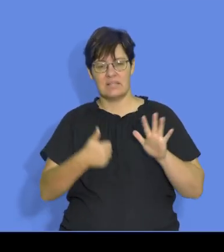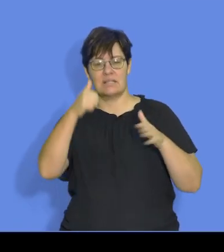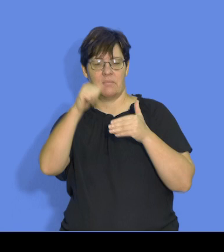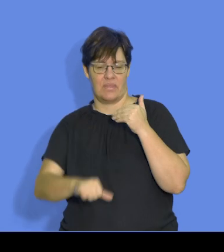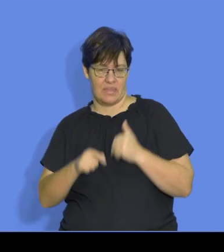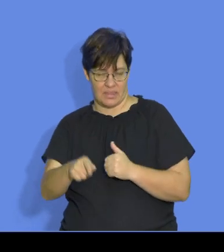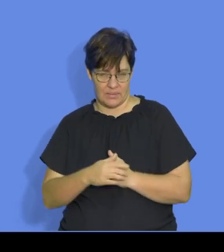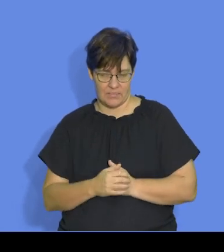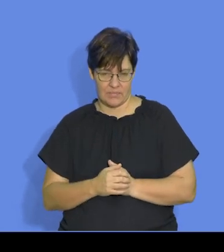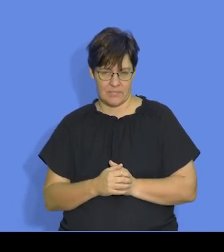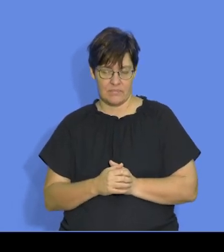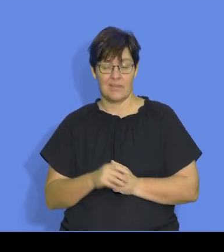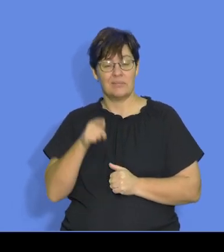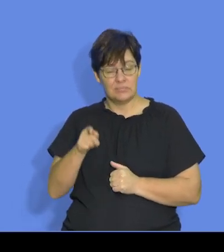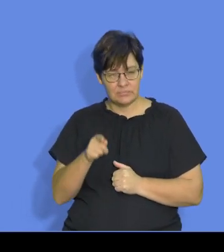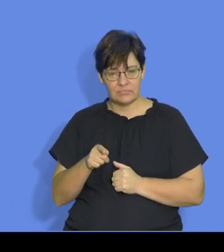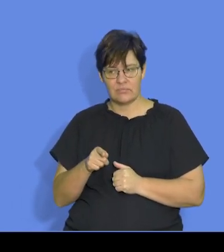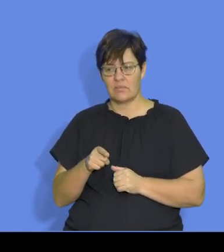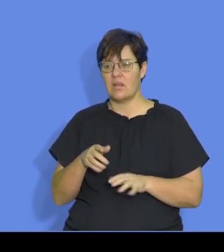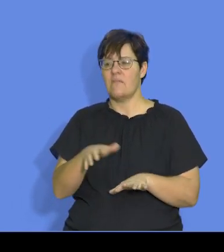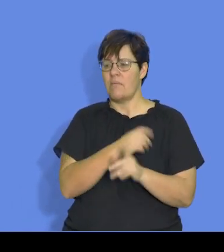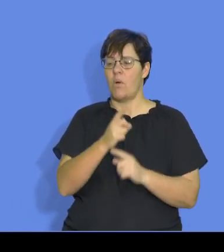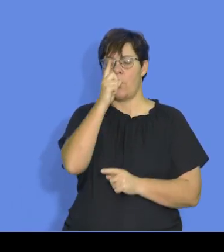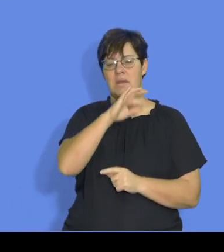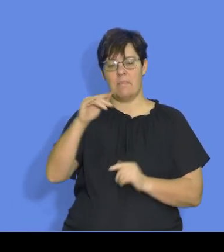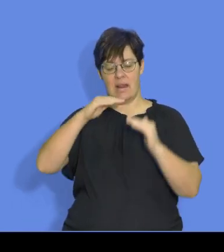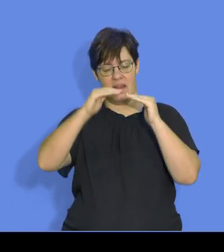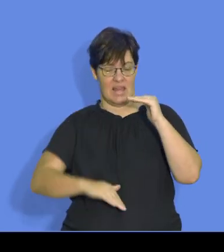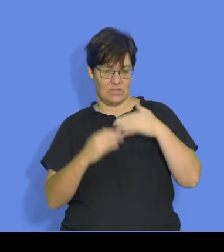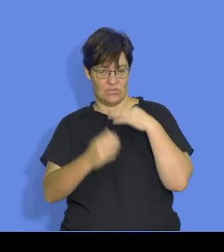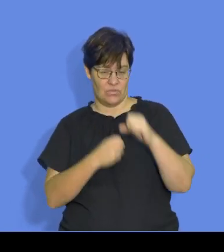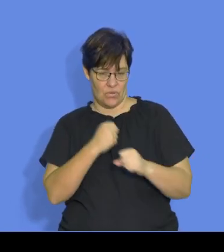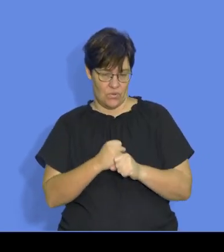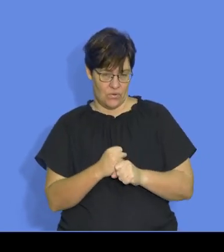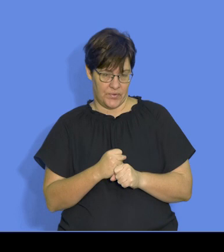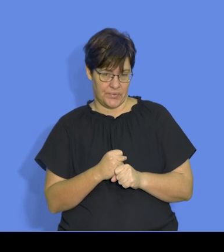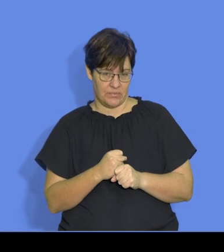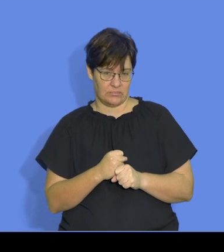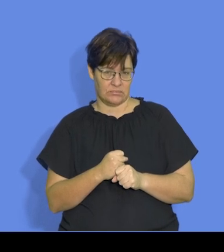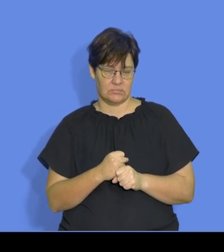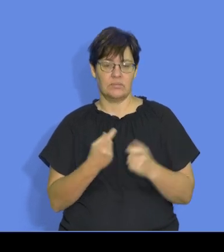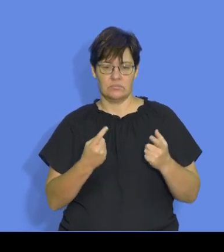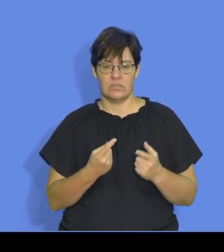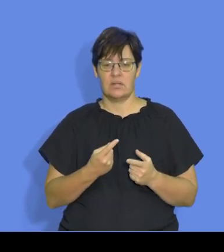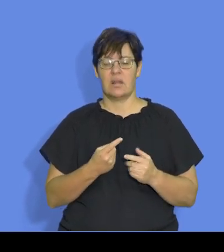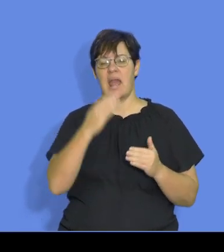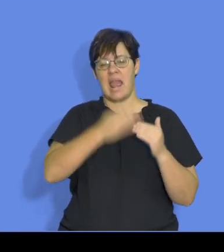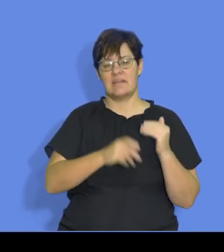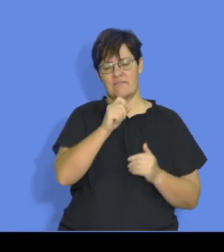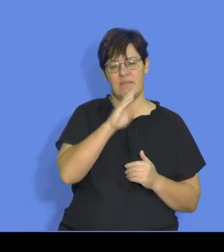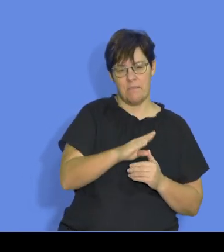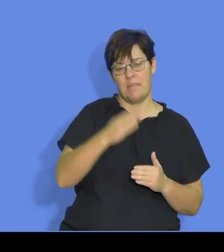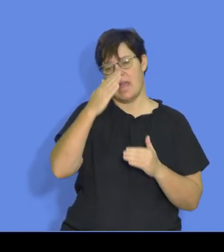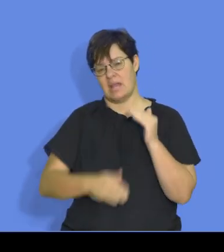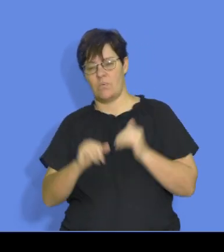right? And these are farmers with sales of 1 million and less per year, and they normally do it at the end of February and end of August,